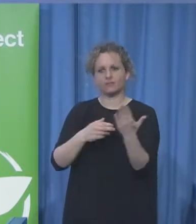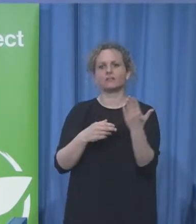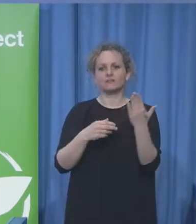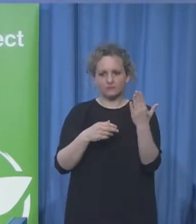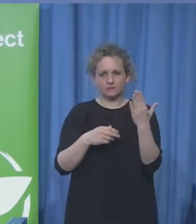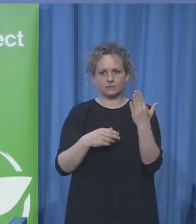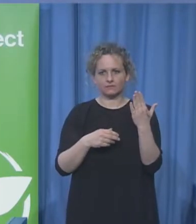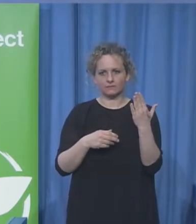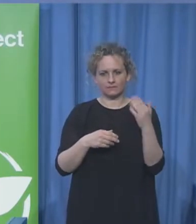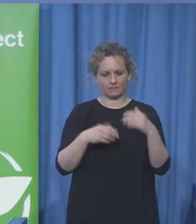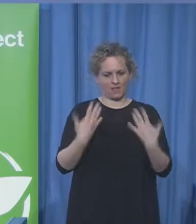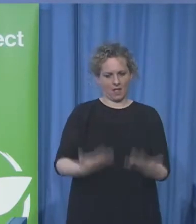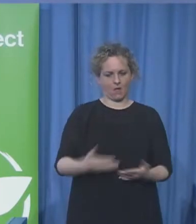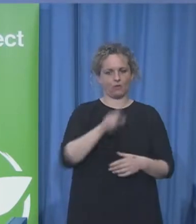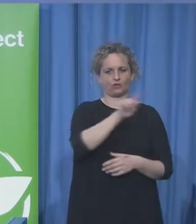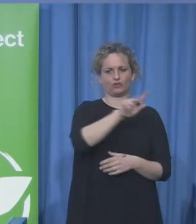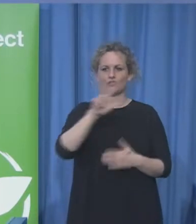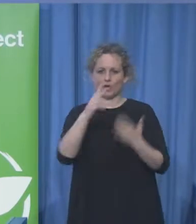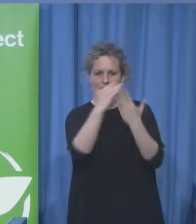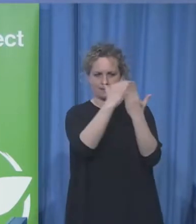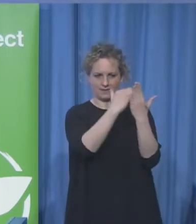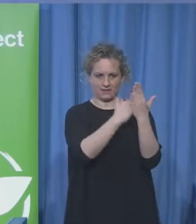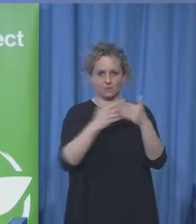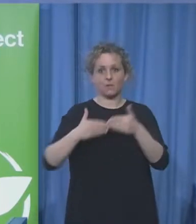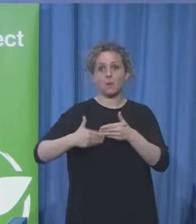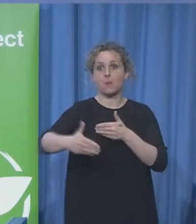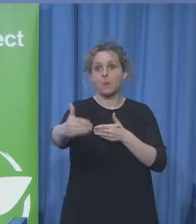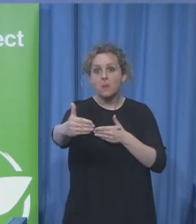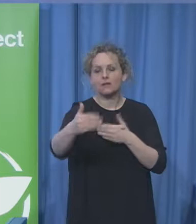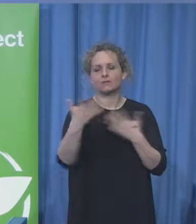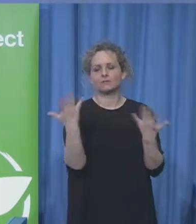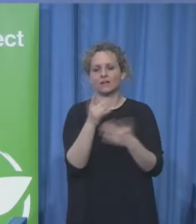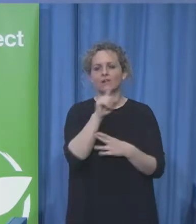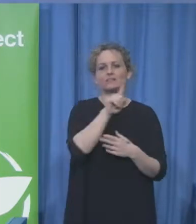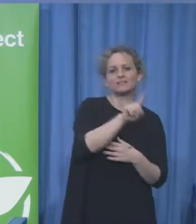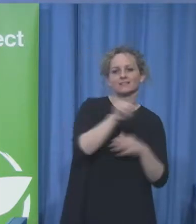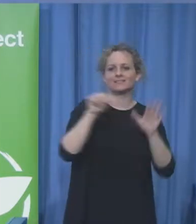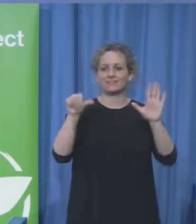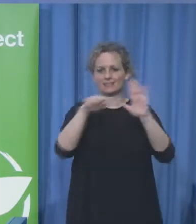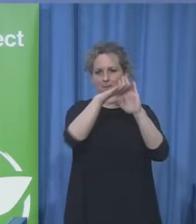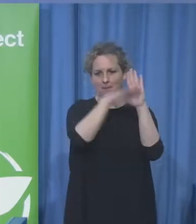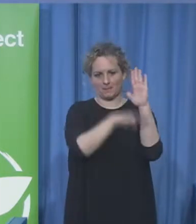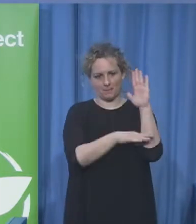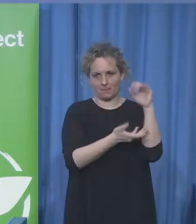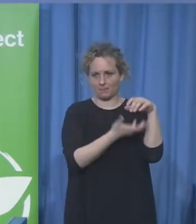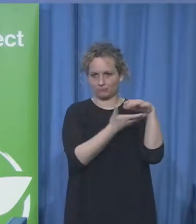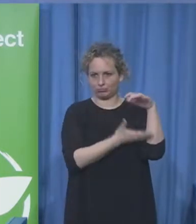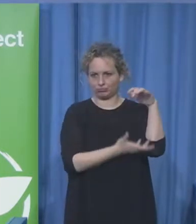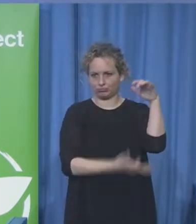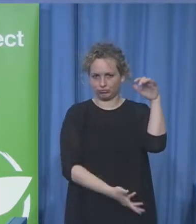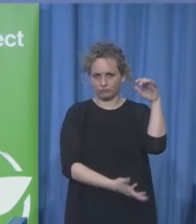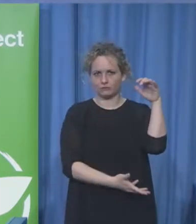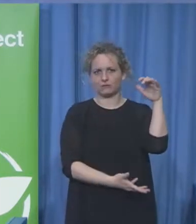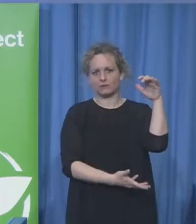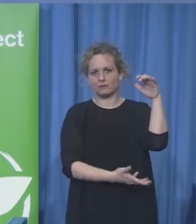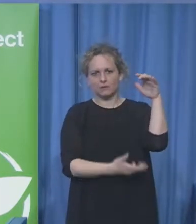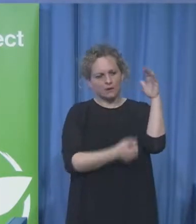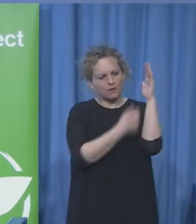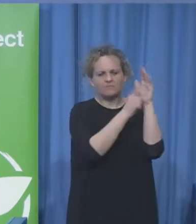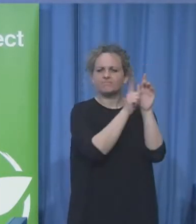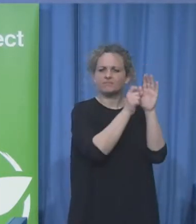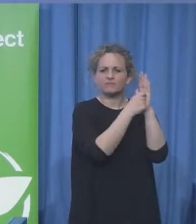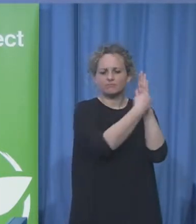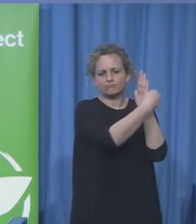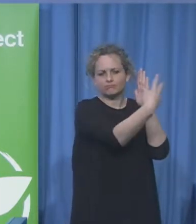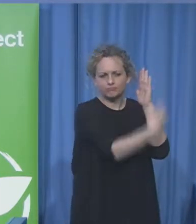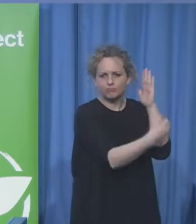agreement, including accessible digital technologies, including work, including government services,